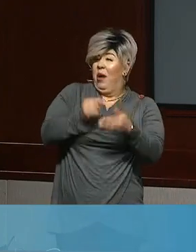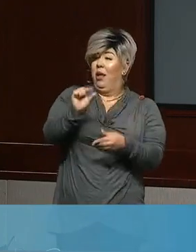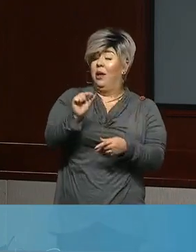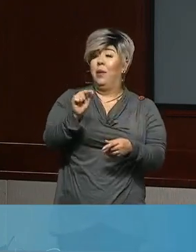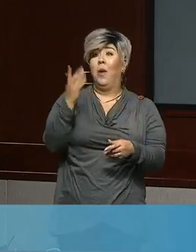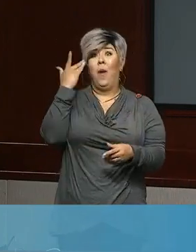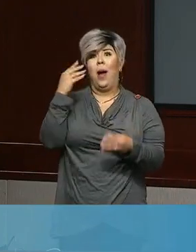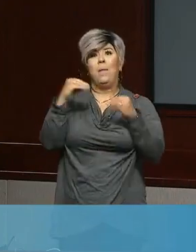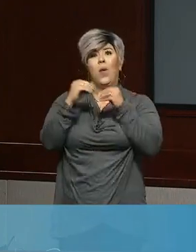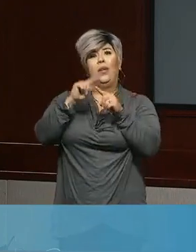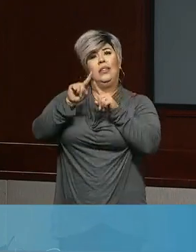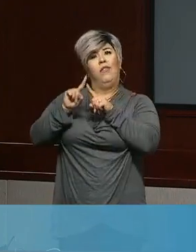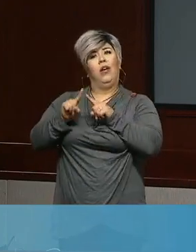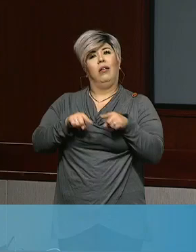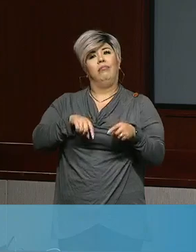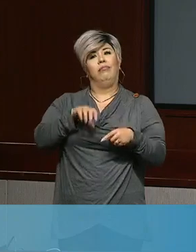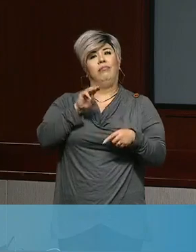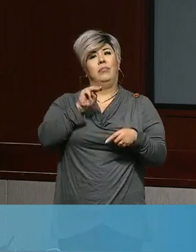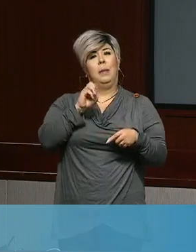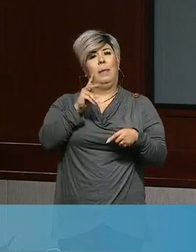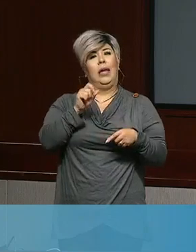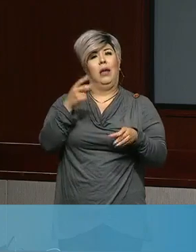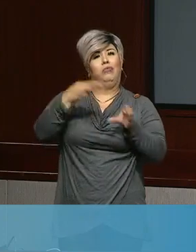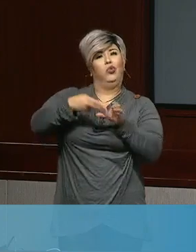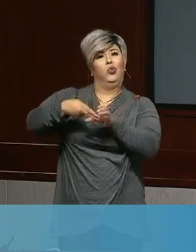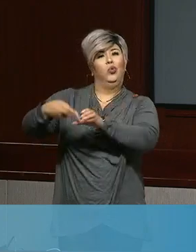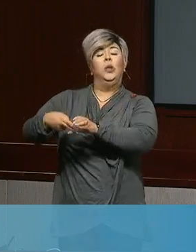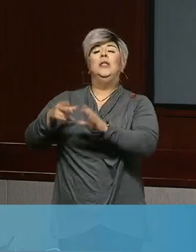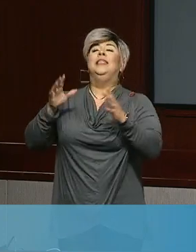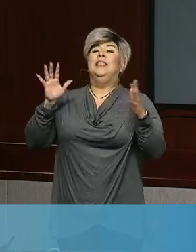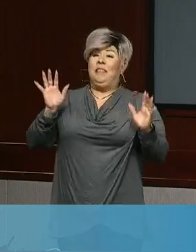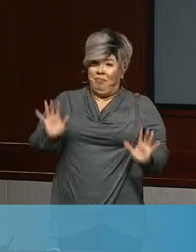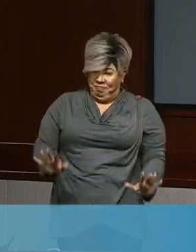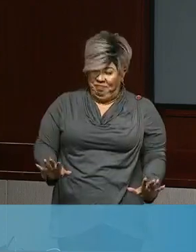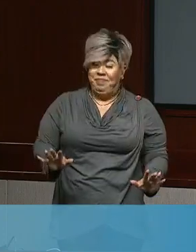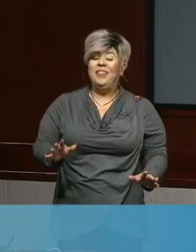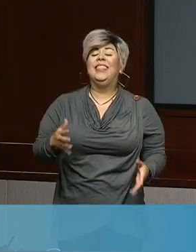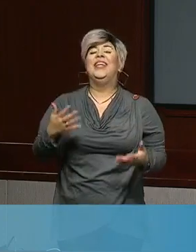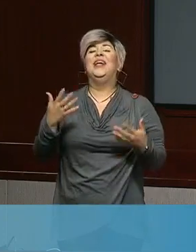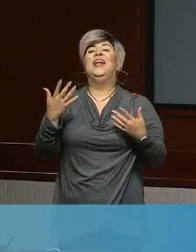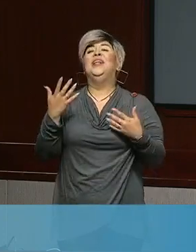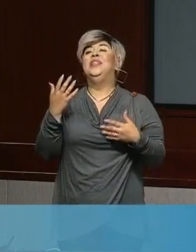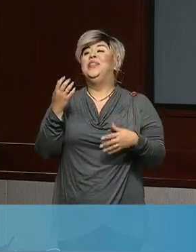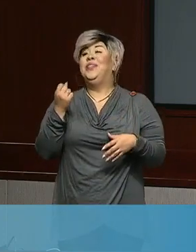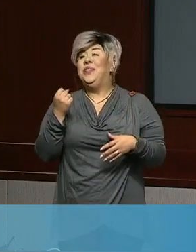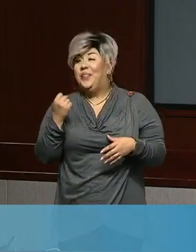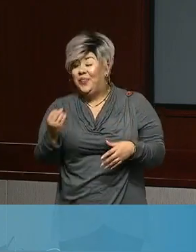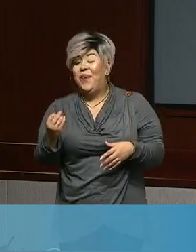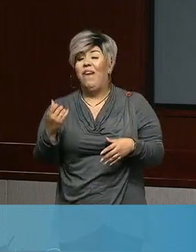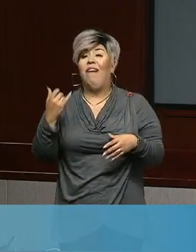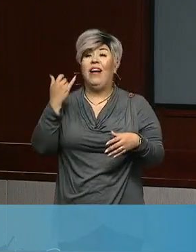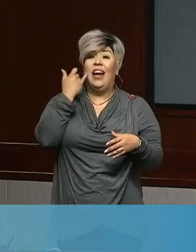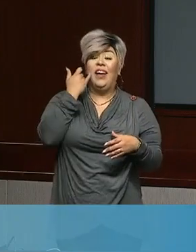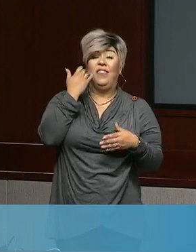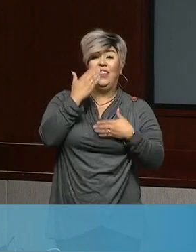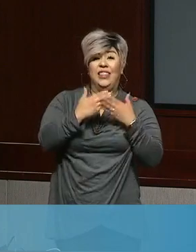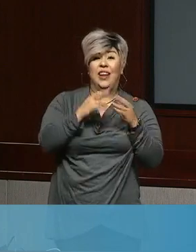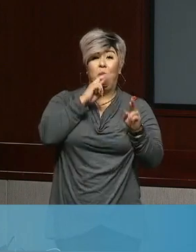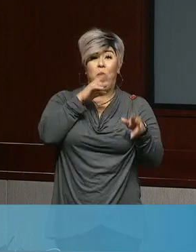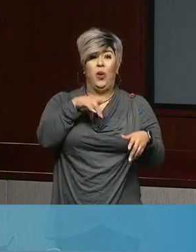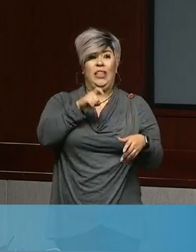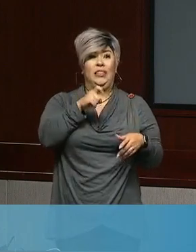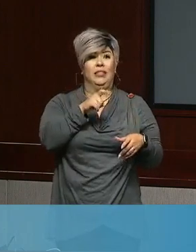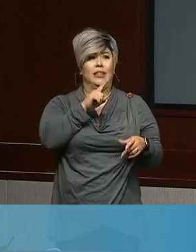to join this call. And to accommodate those who simply have a question and need to get off to other stories and to get their information ready